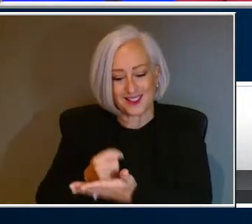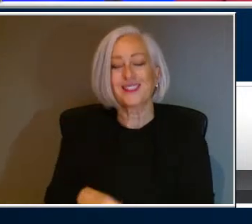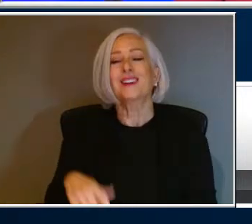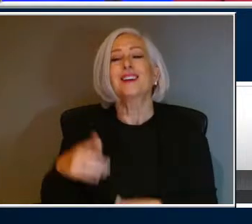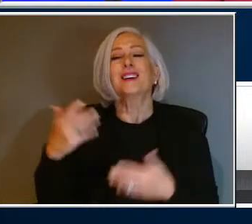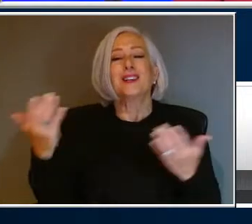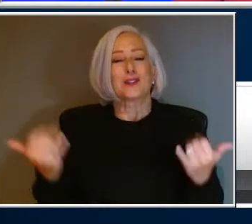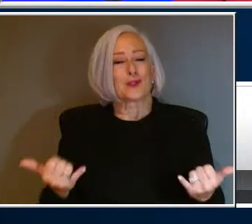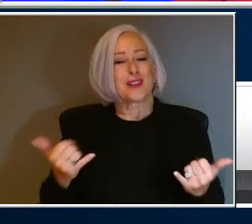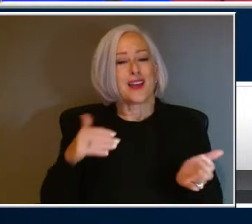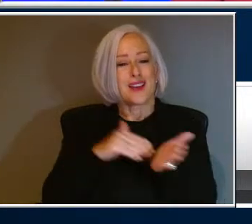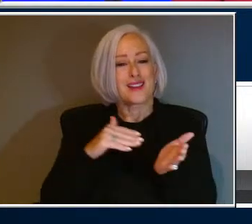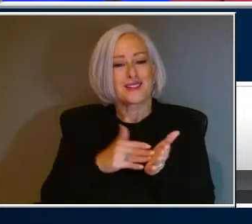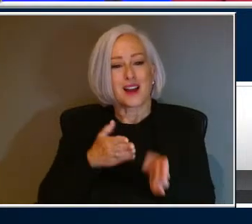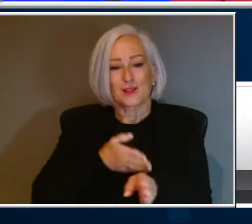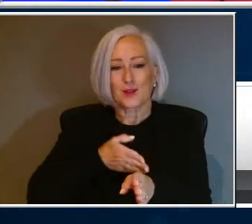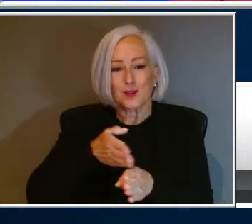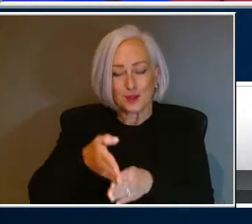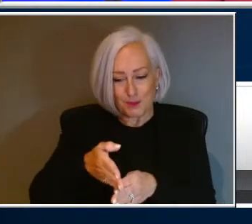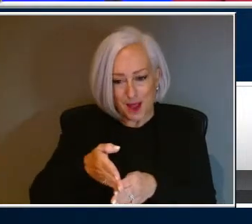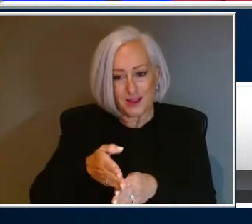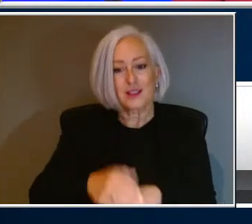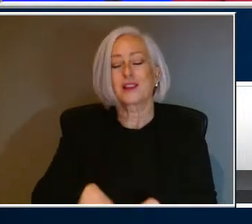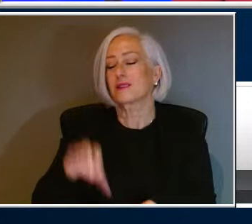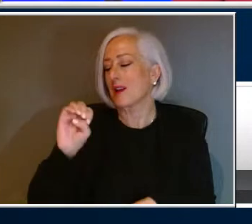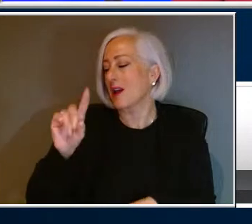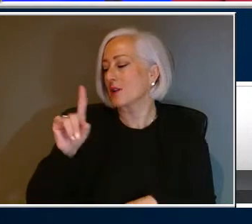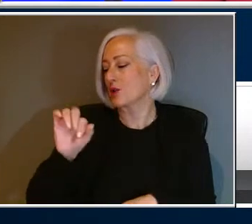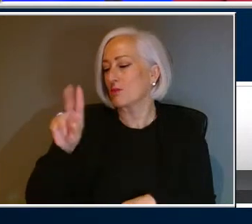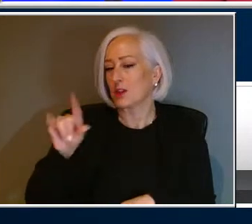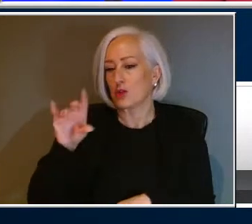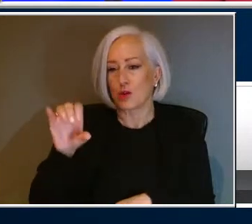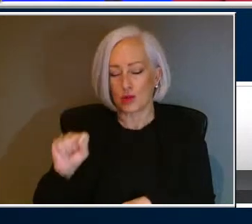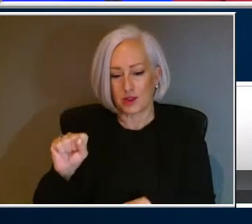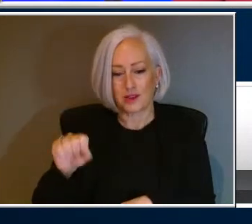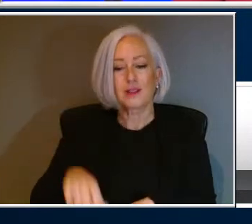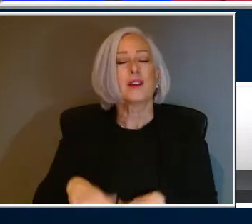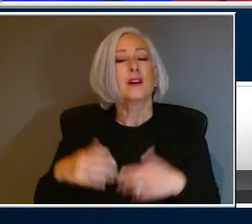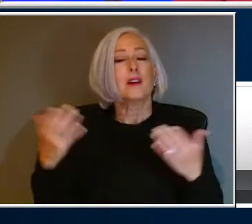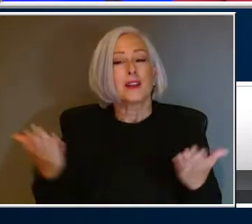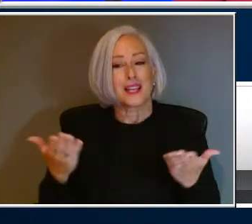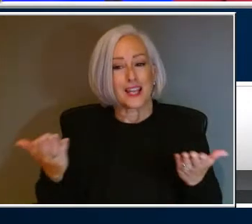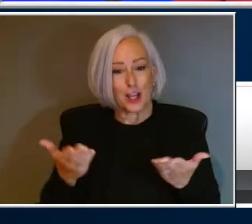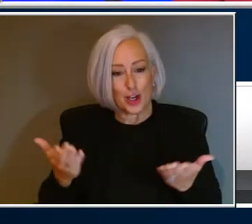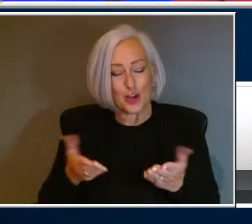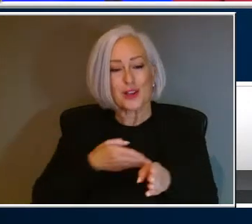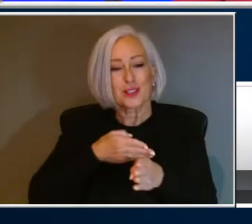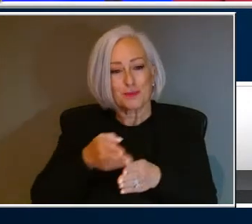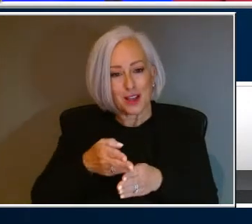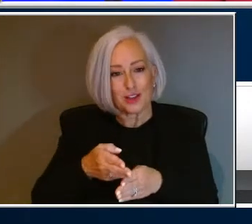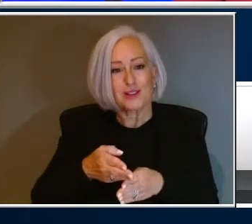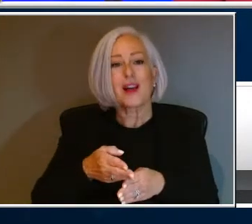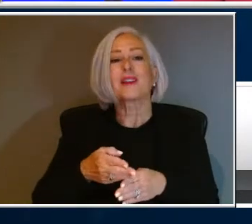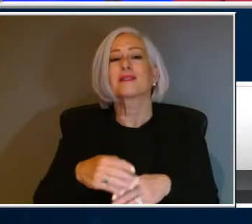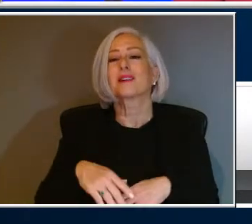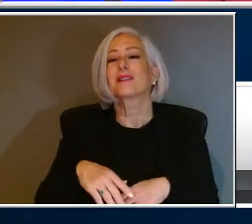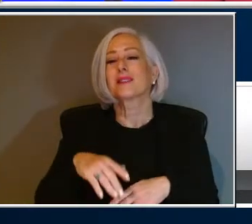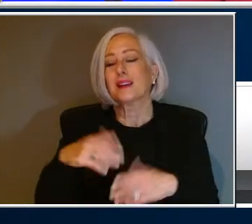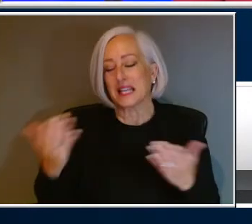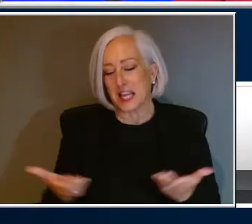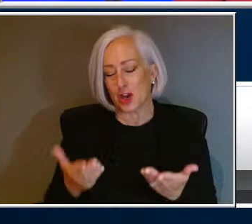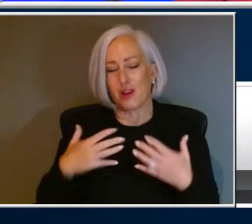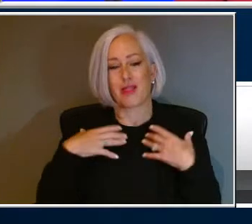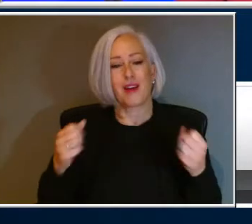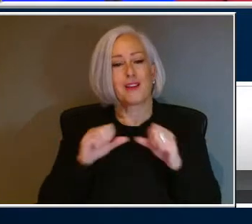is the director of minimally invasive gynecologic surgery here at the health system. Good morning. How are you? Good morning, Jessica. I'm